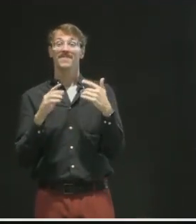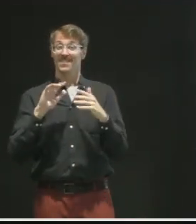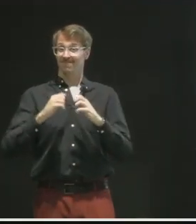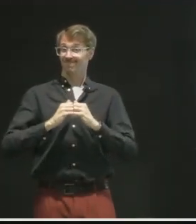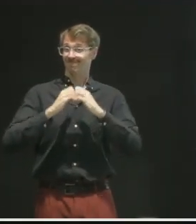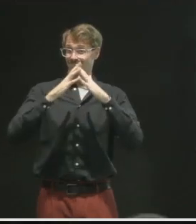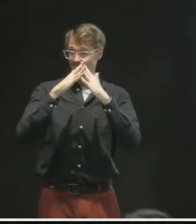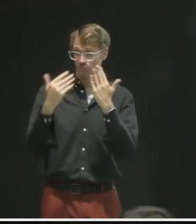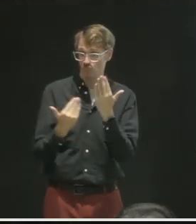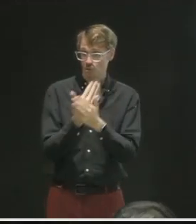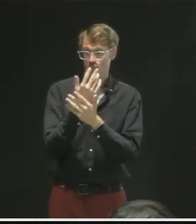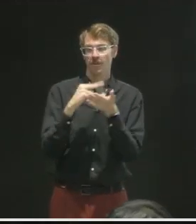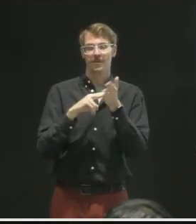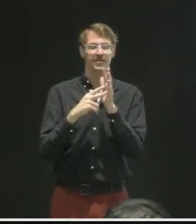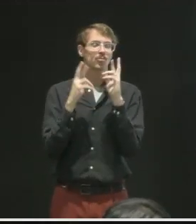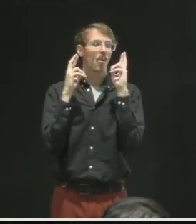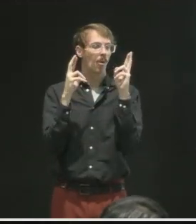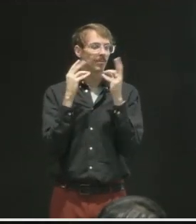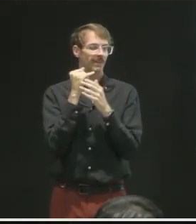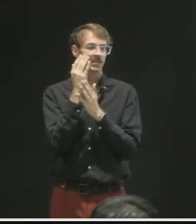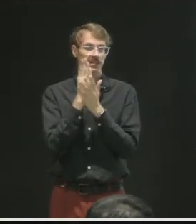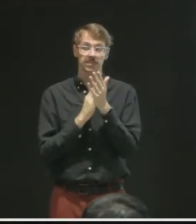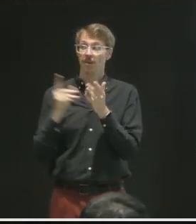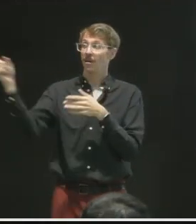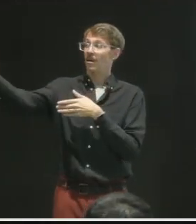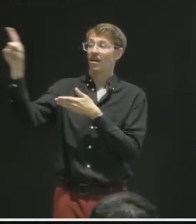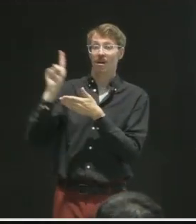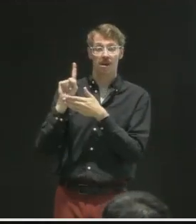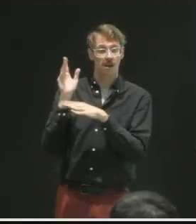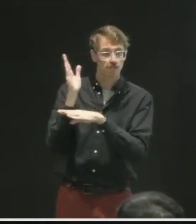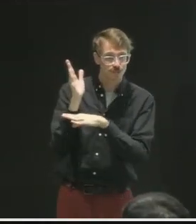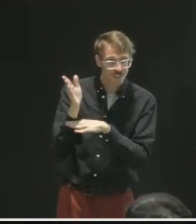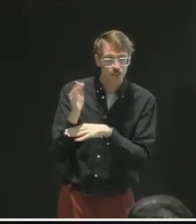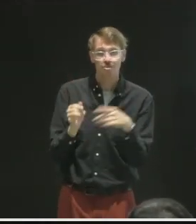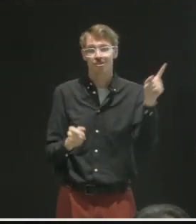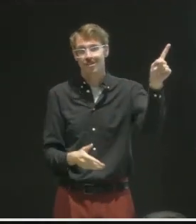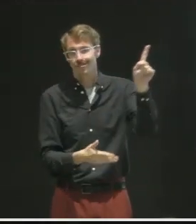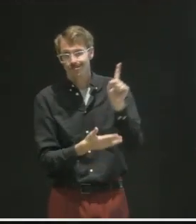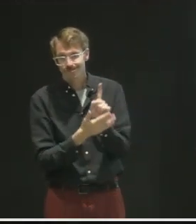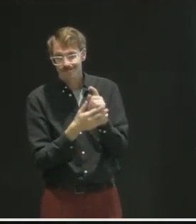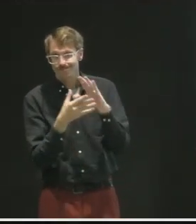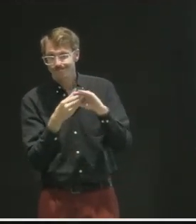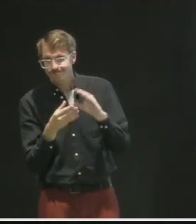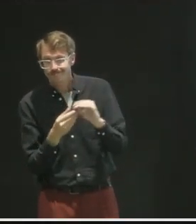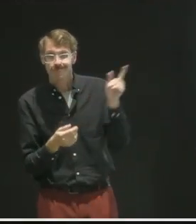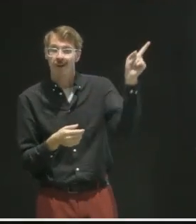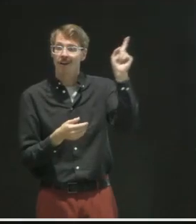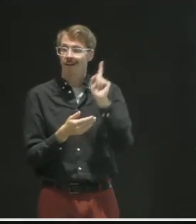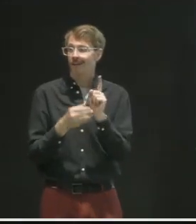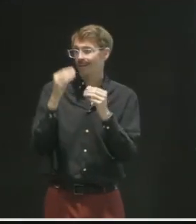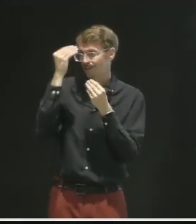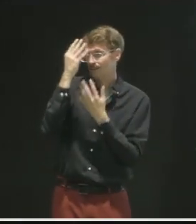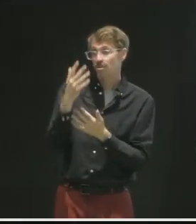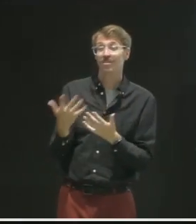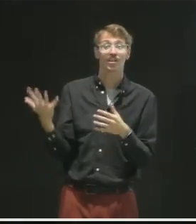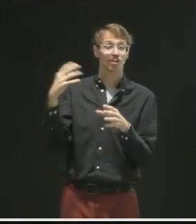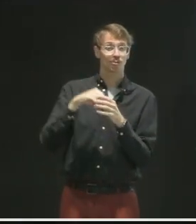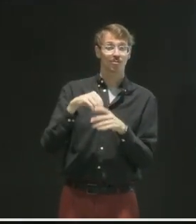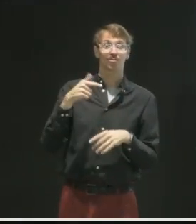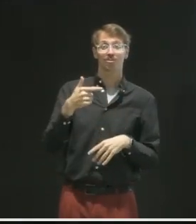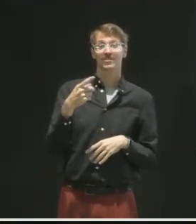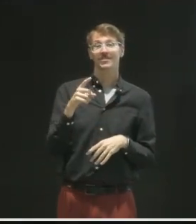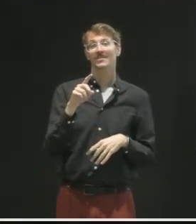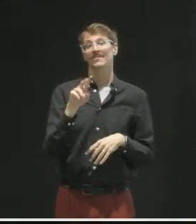to have some inputs or lectures from other partners on specific topics, including GBV, would be greatly benefit